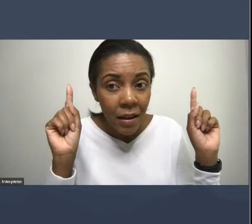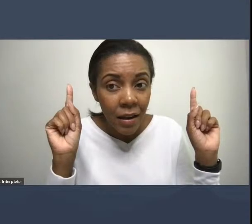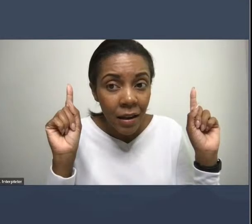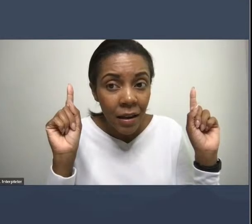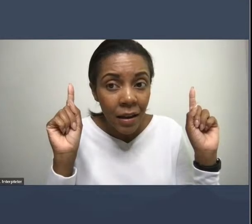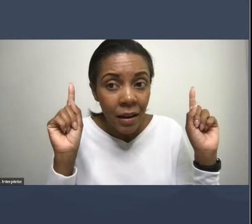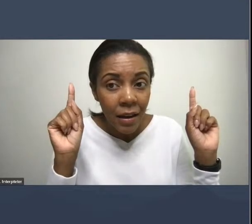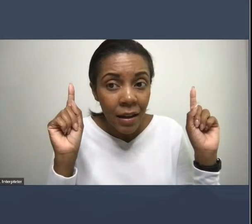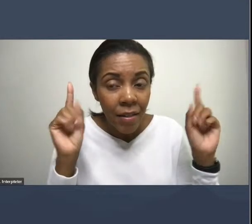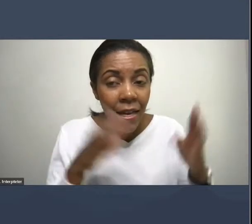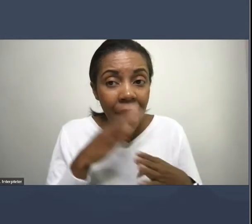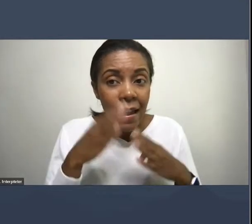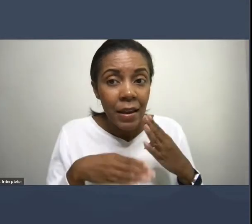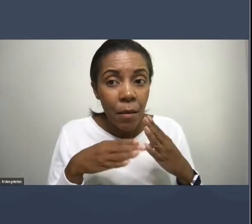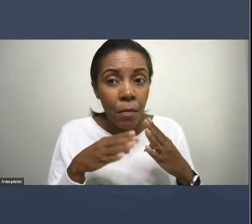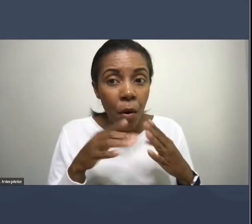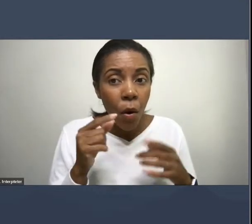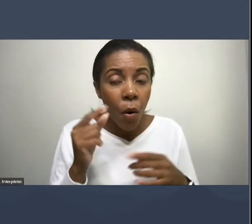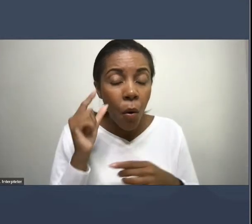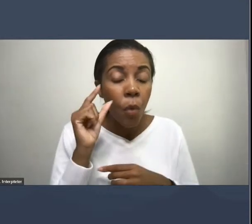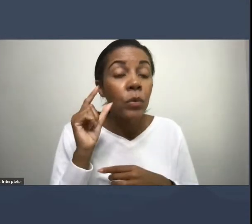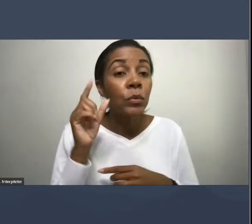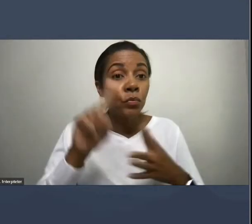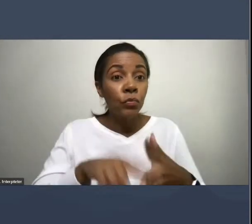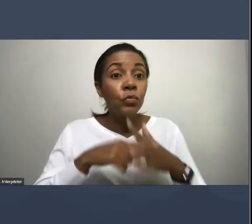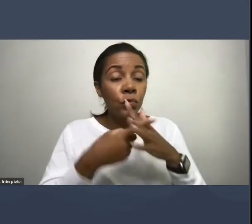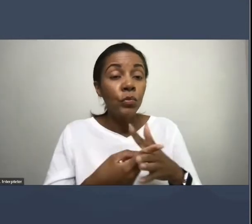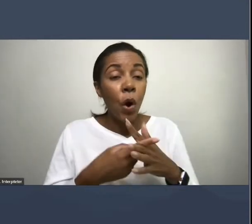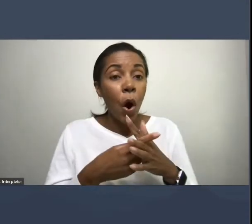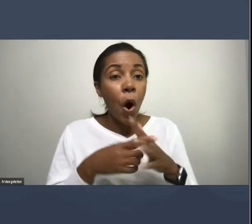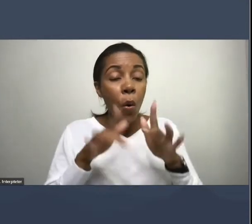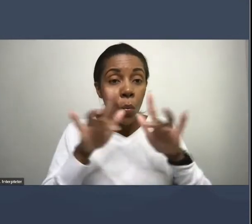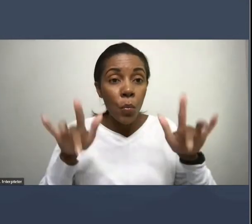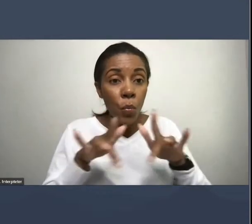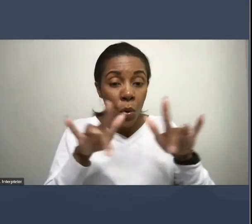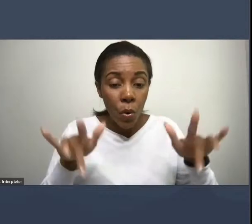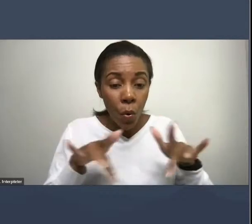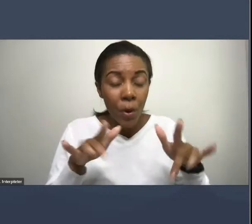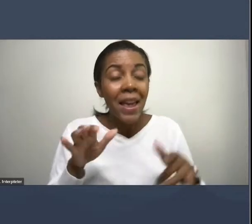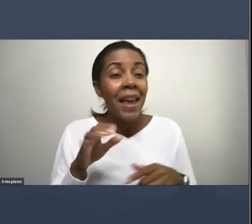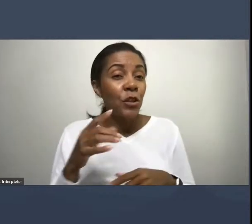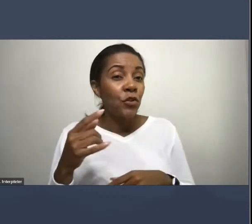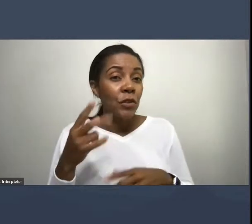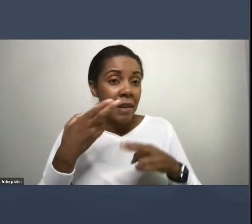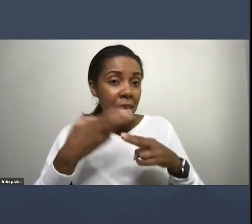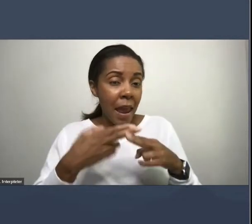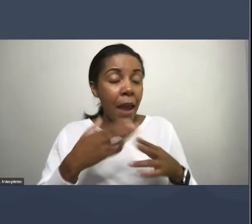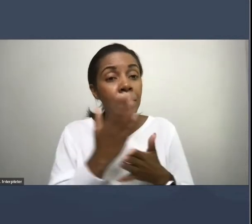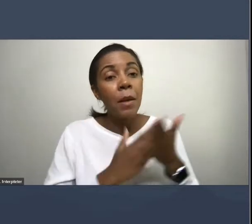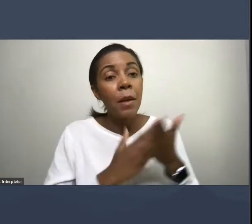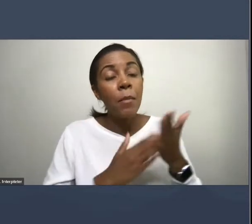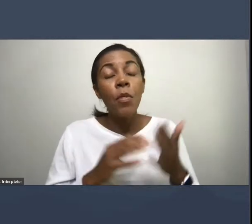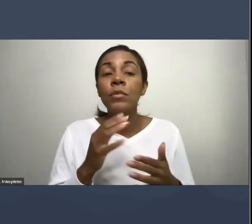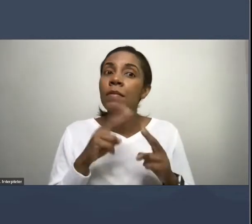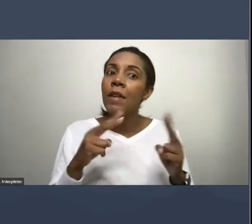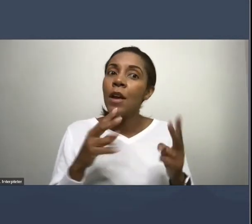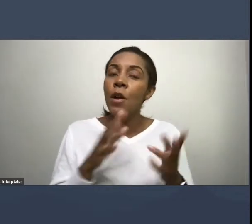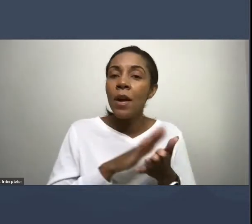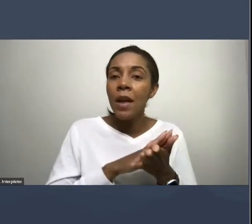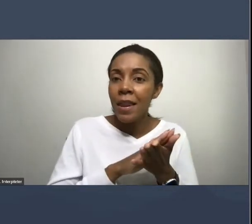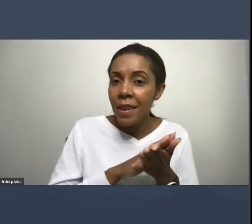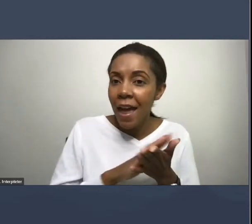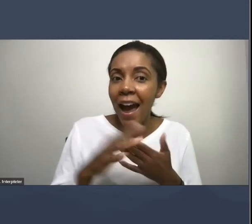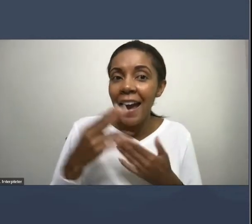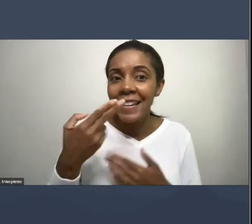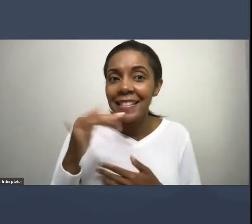going to Stax and start recording. And you see she named some of those very nice hits. Y'all get one